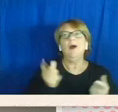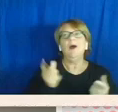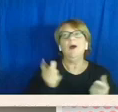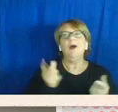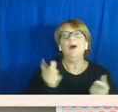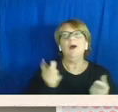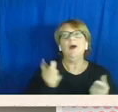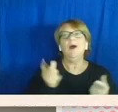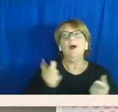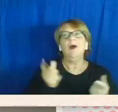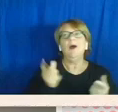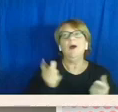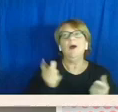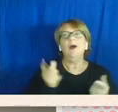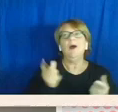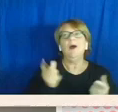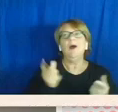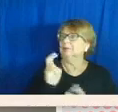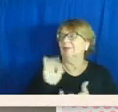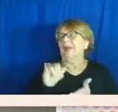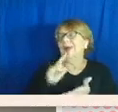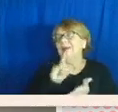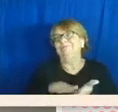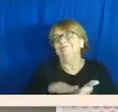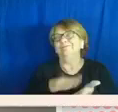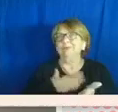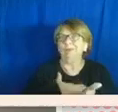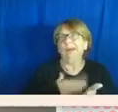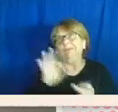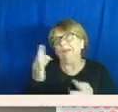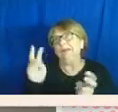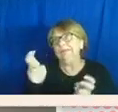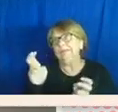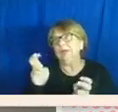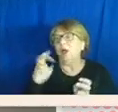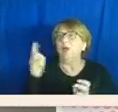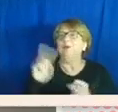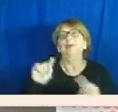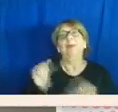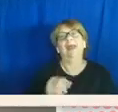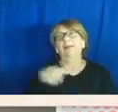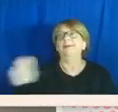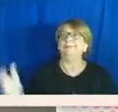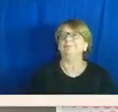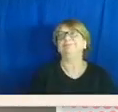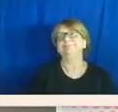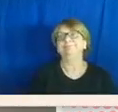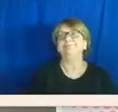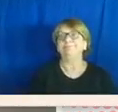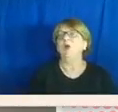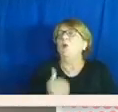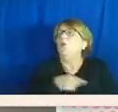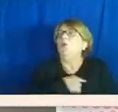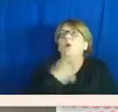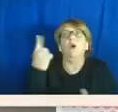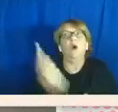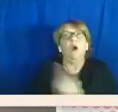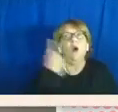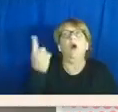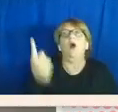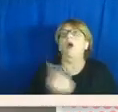is, to pardon my French, is always going to be a pain in the ass. We're always going to have to